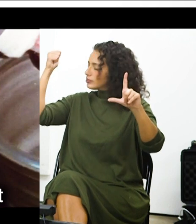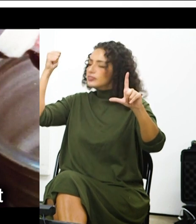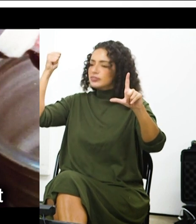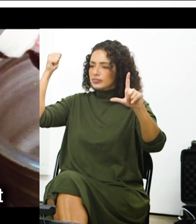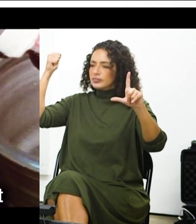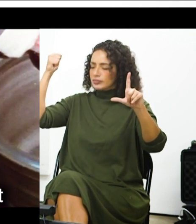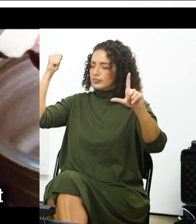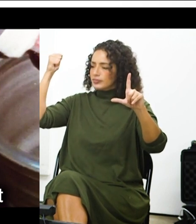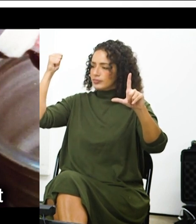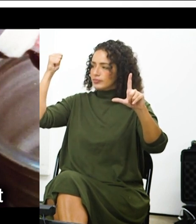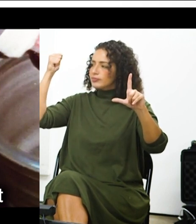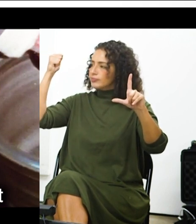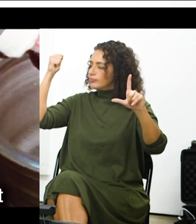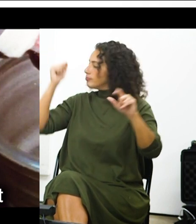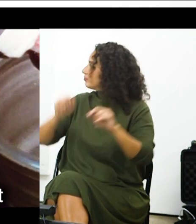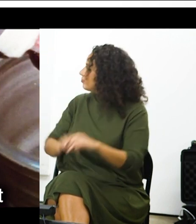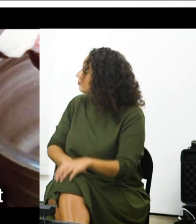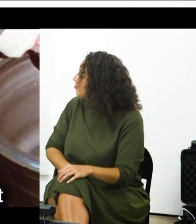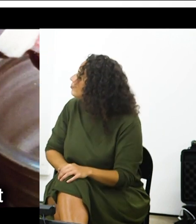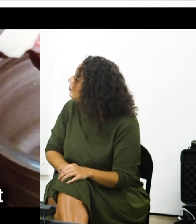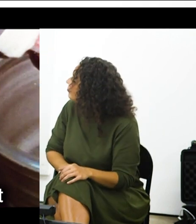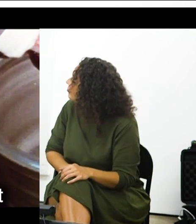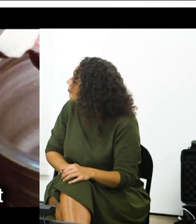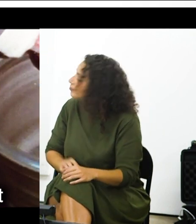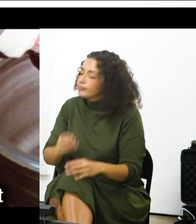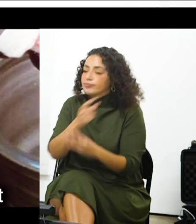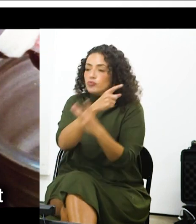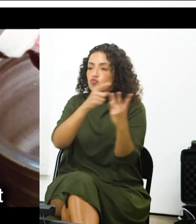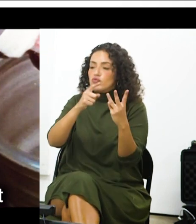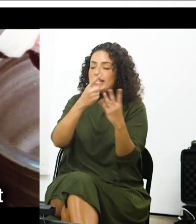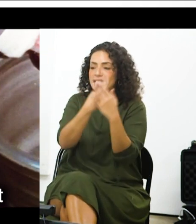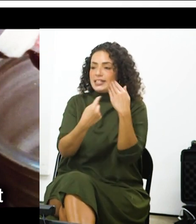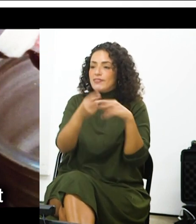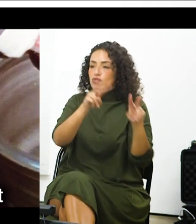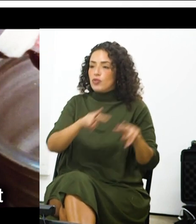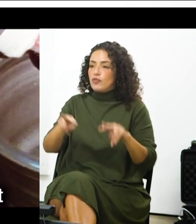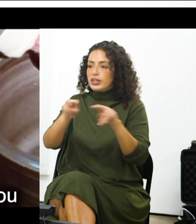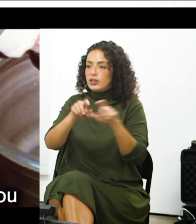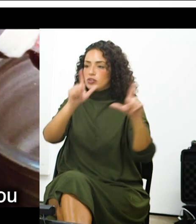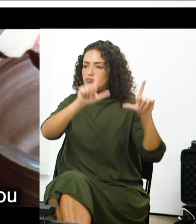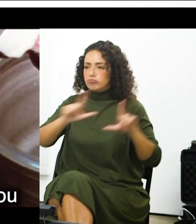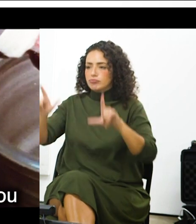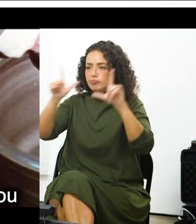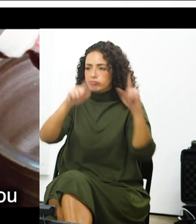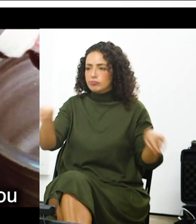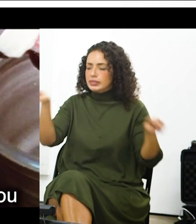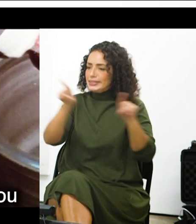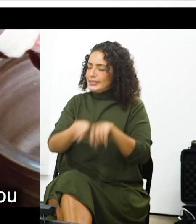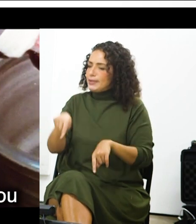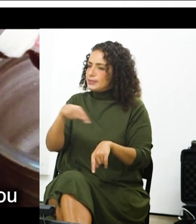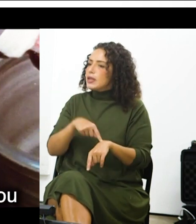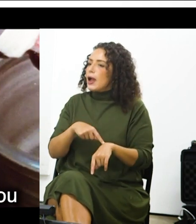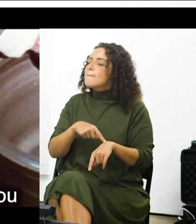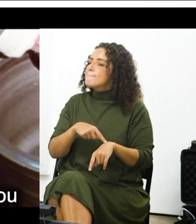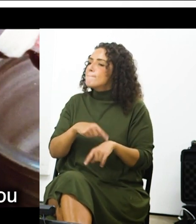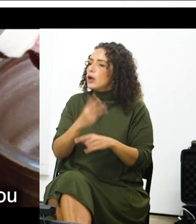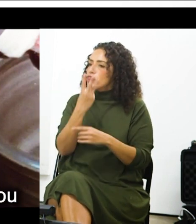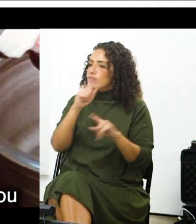screen, 3 individual videos showing at the same time, but with 3 different